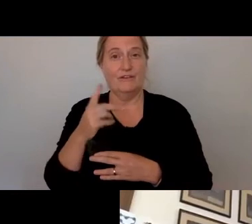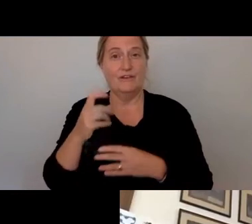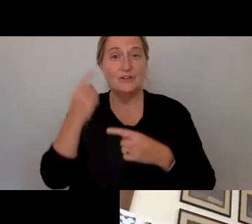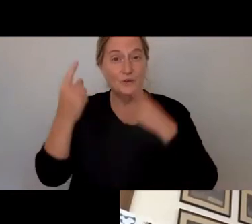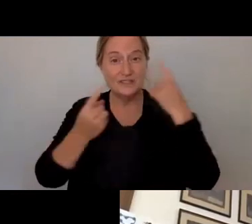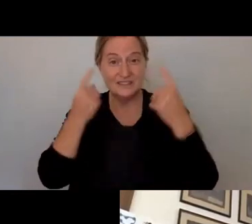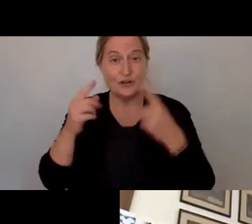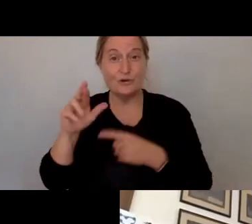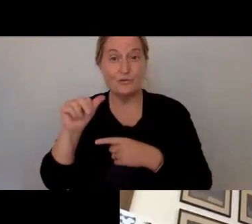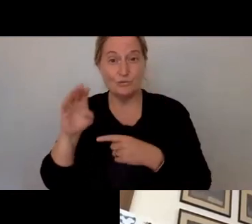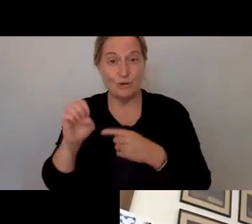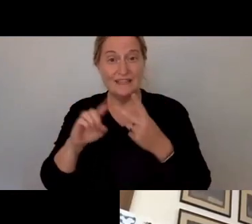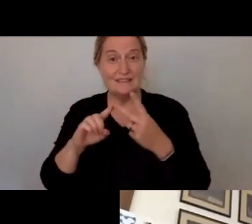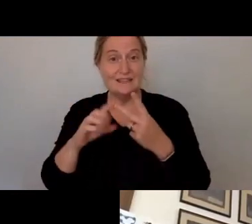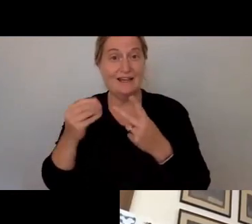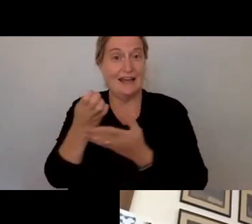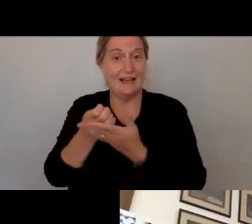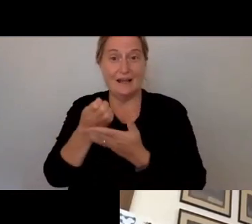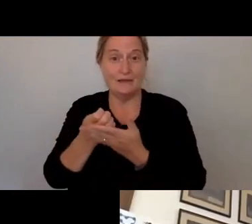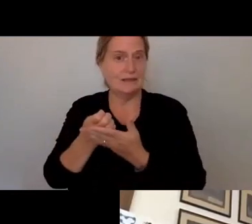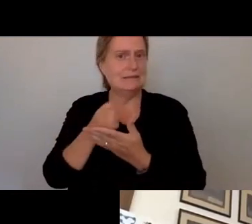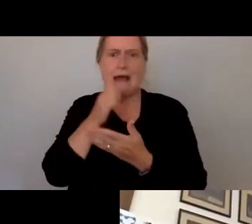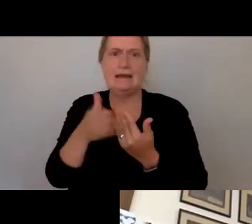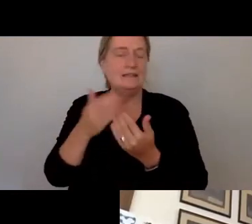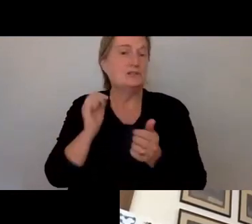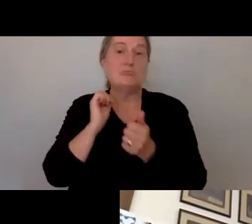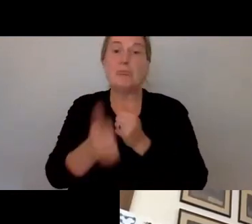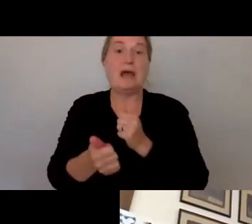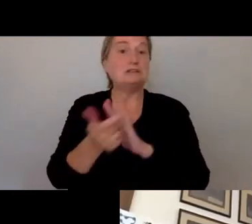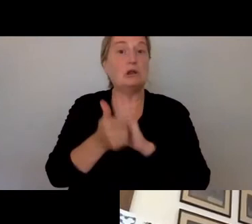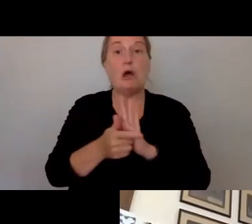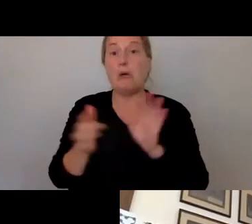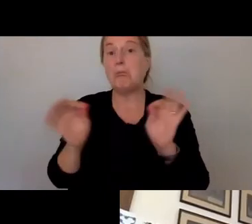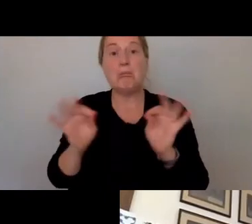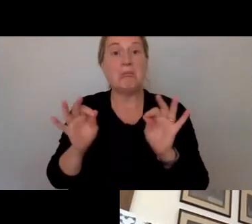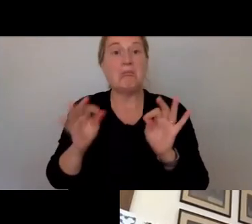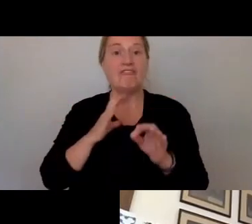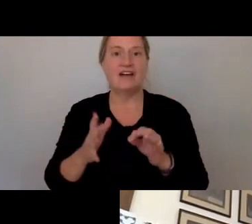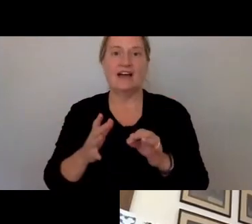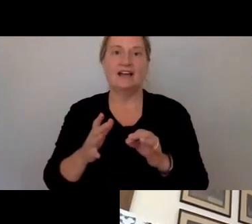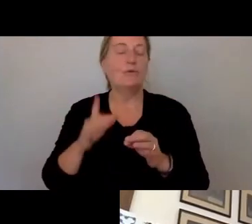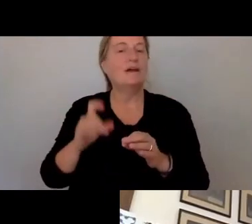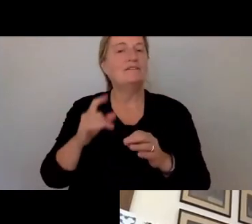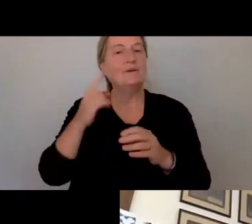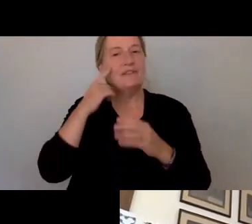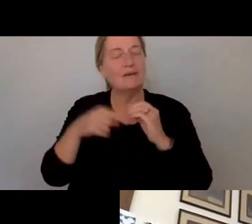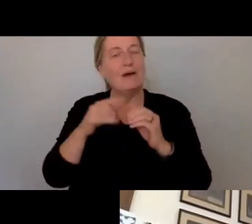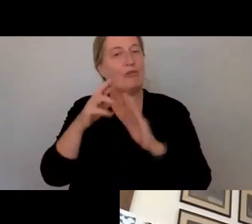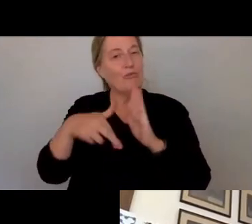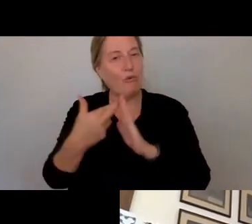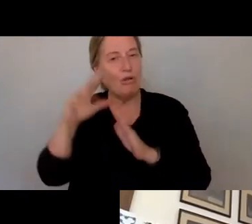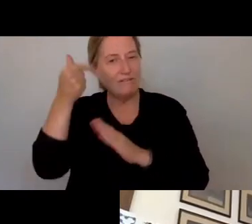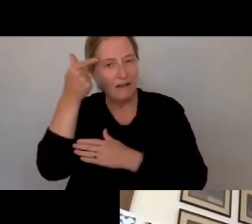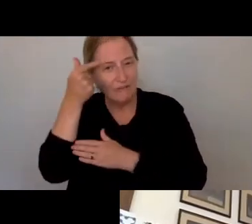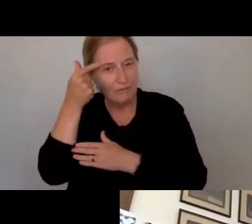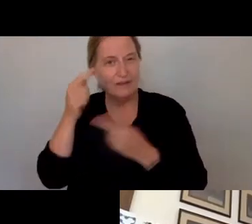serious problem. It isn't as simple as passing a piece of legislation. It's how we think about the role of government. It's how we think about the role that we want our